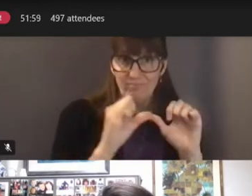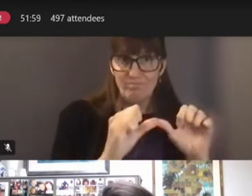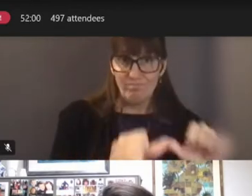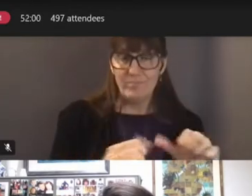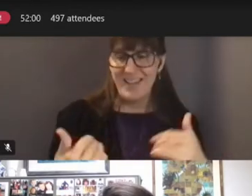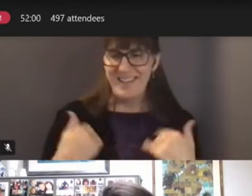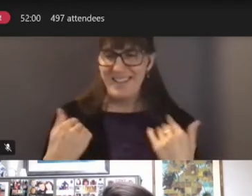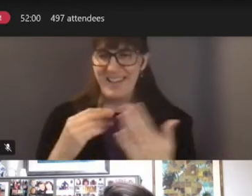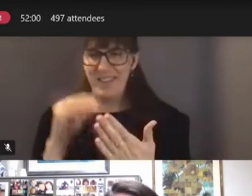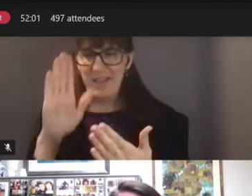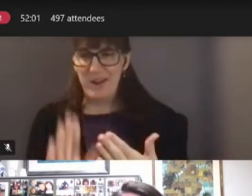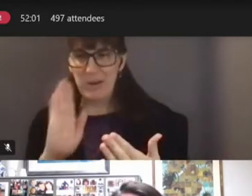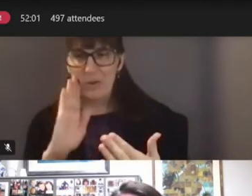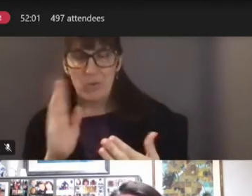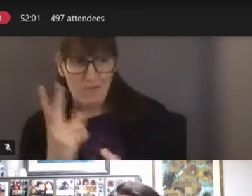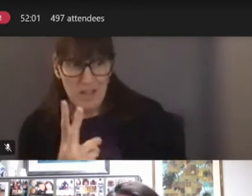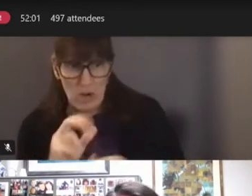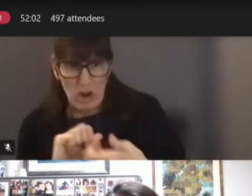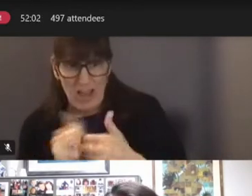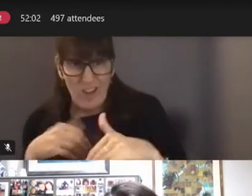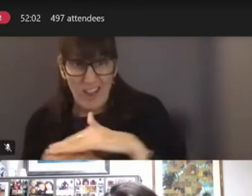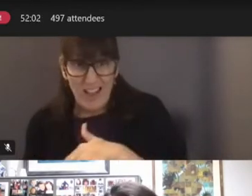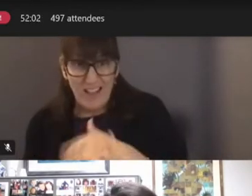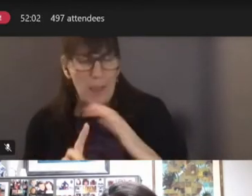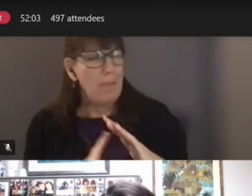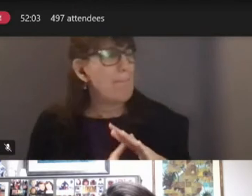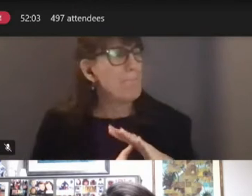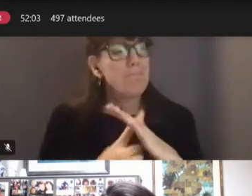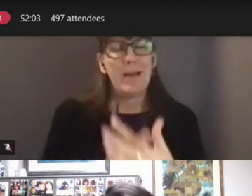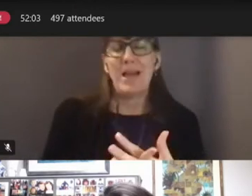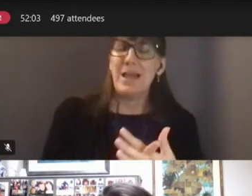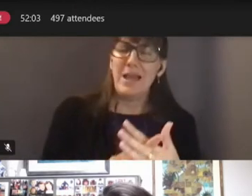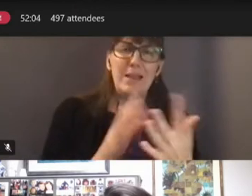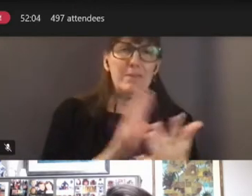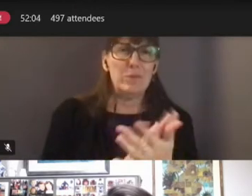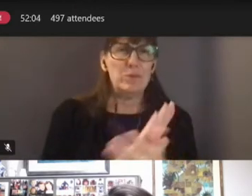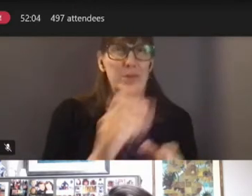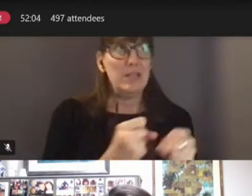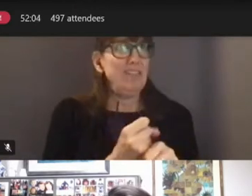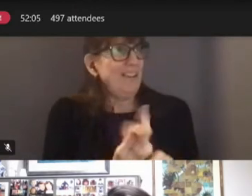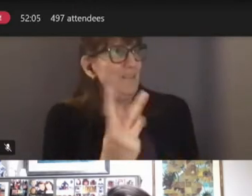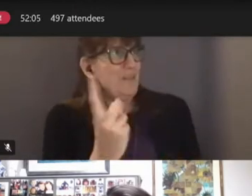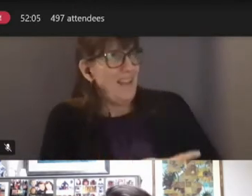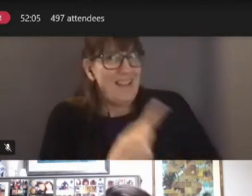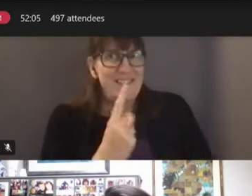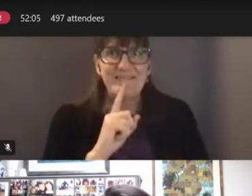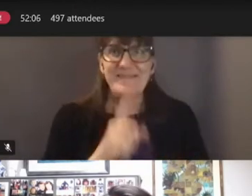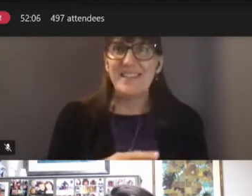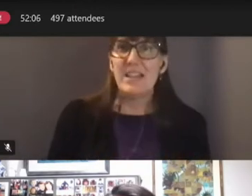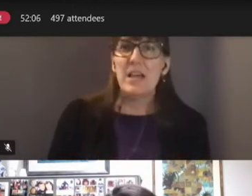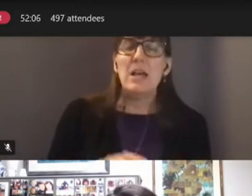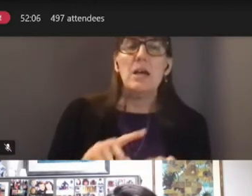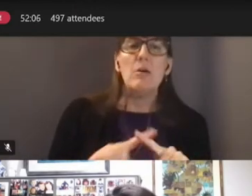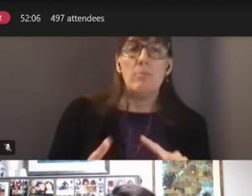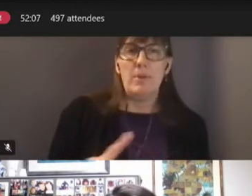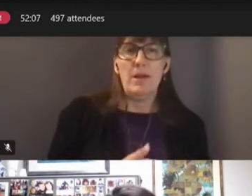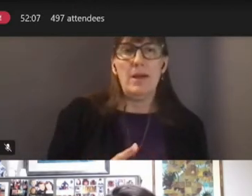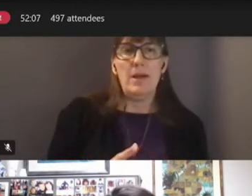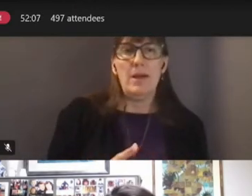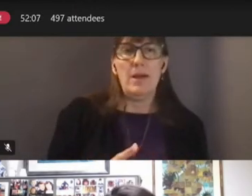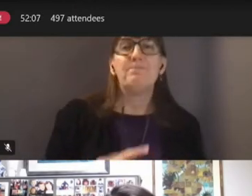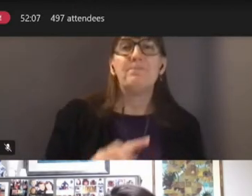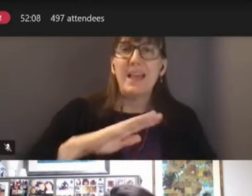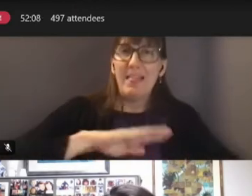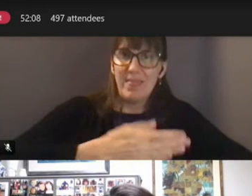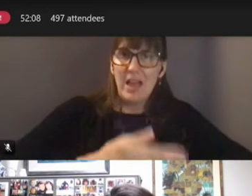how to access those things at the beginning of the in the next few days, actually, because devices will also be distributed in